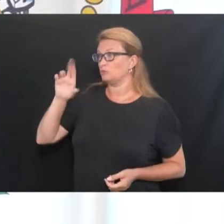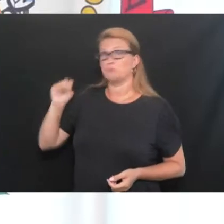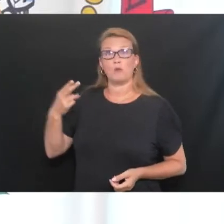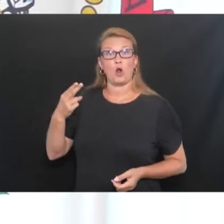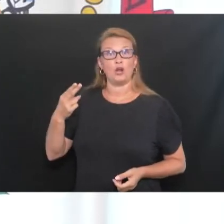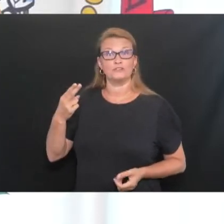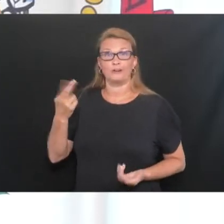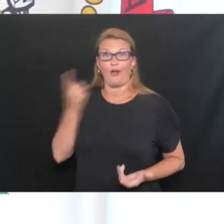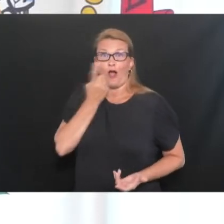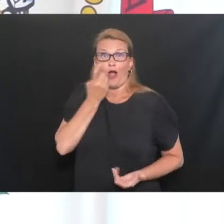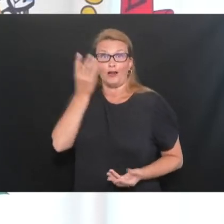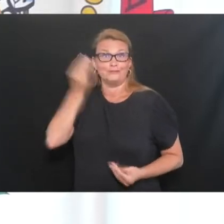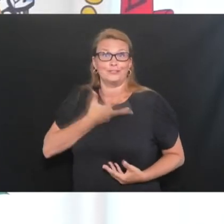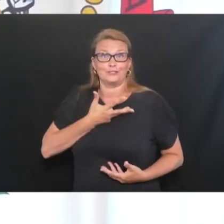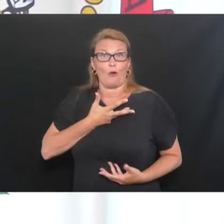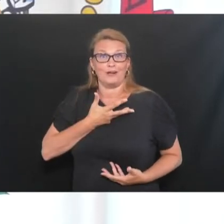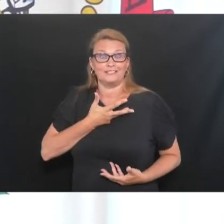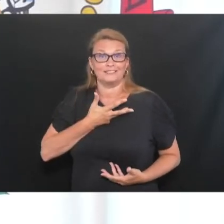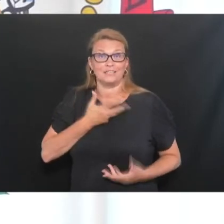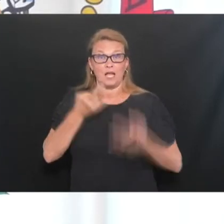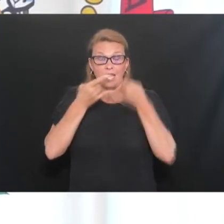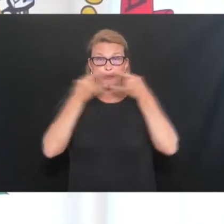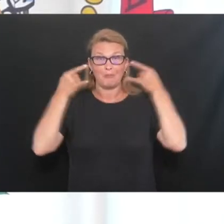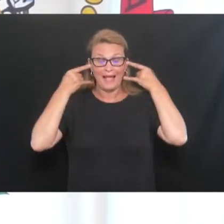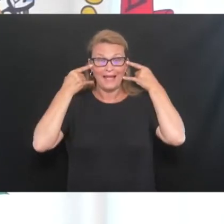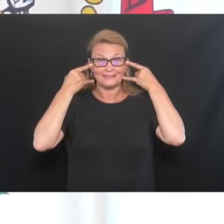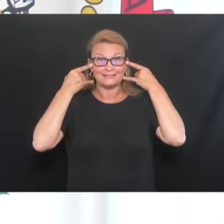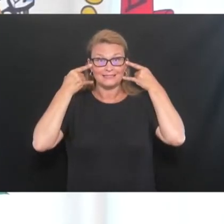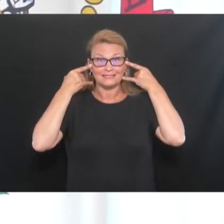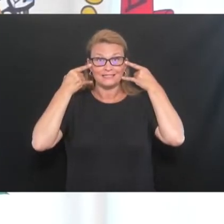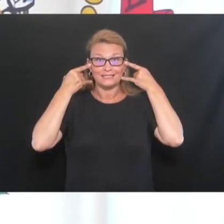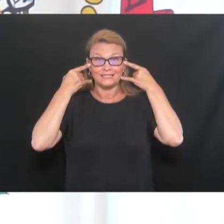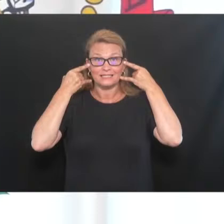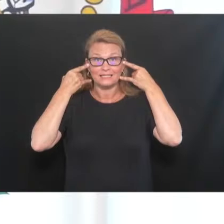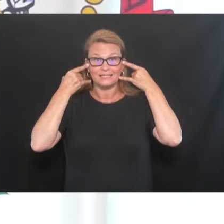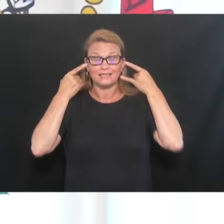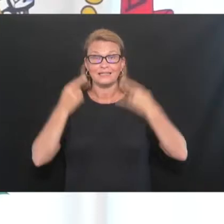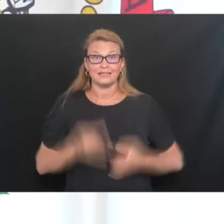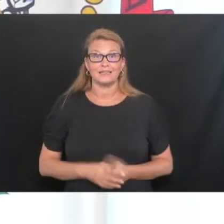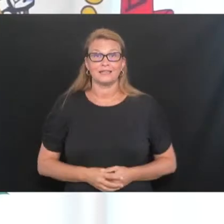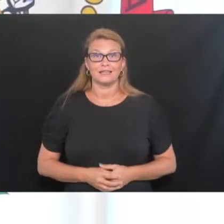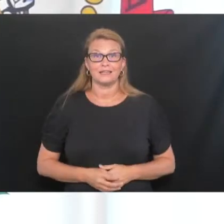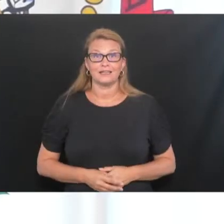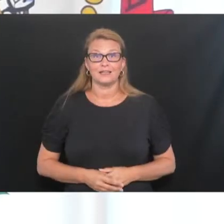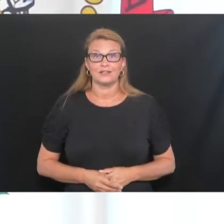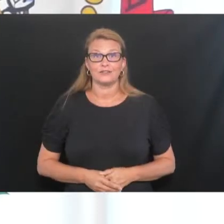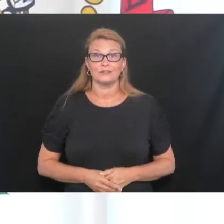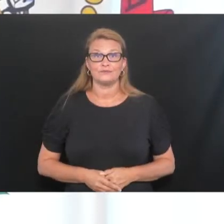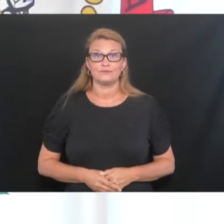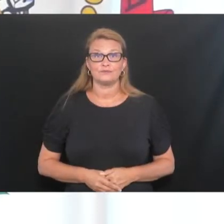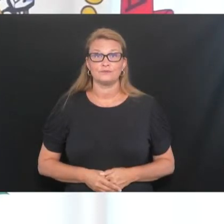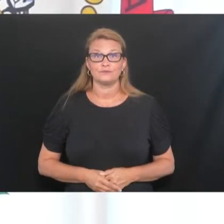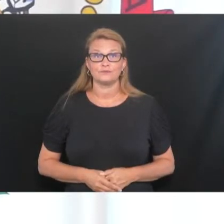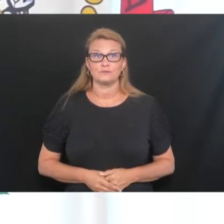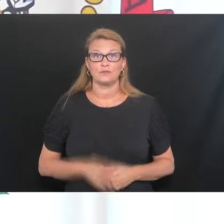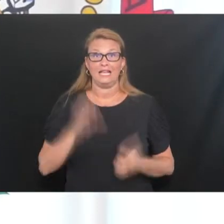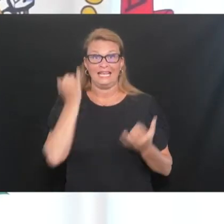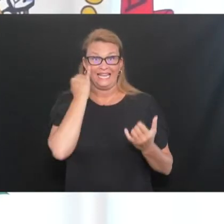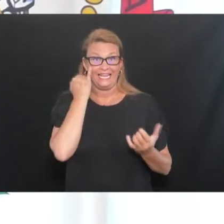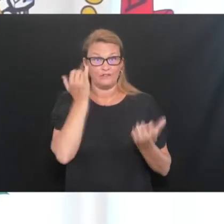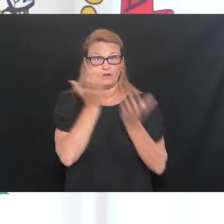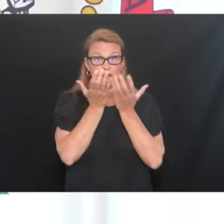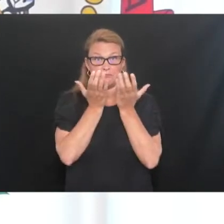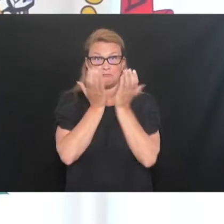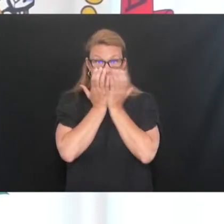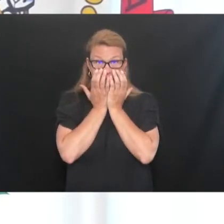us just this, that a mask, think about it. If you were to wear a mask,